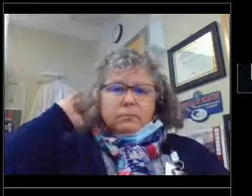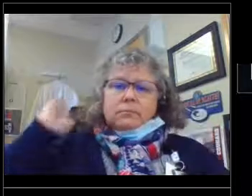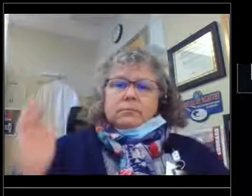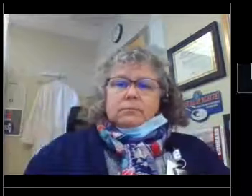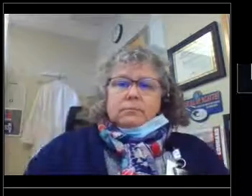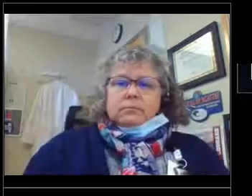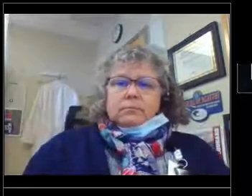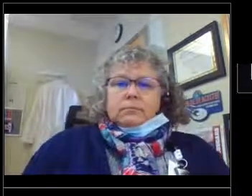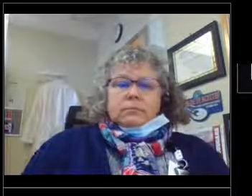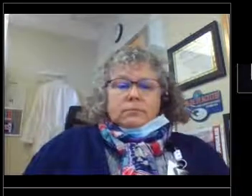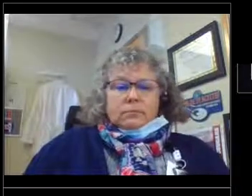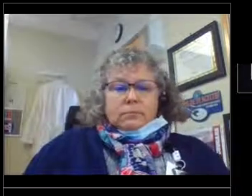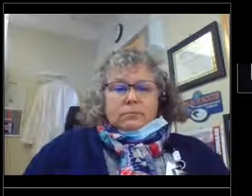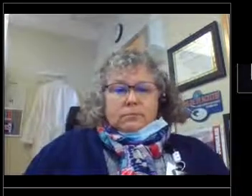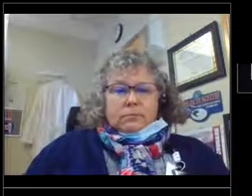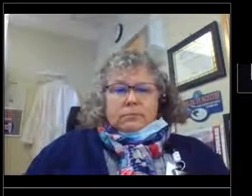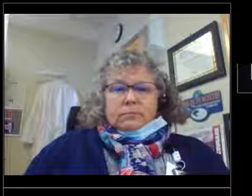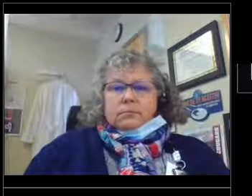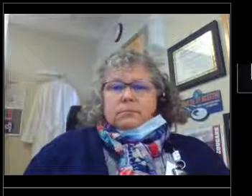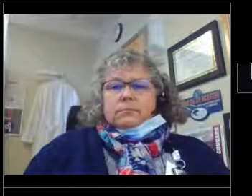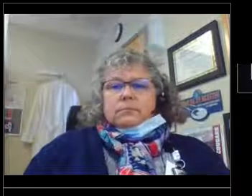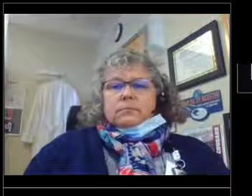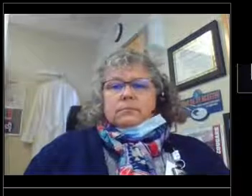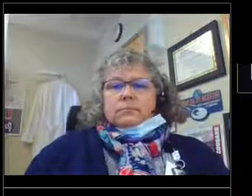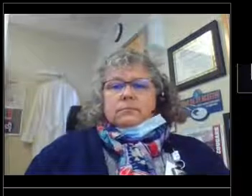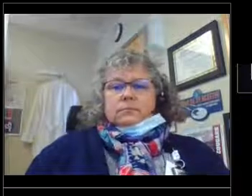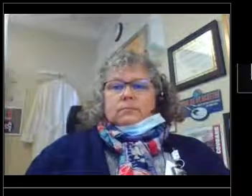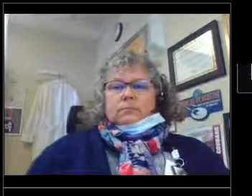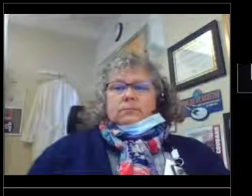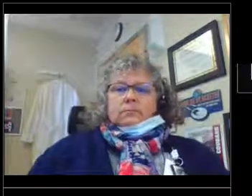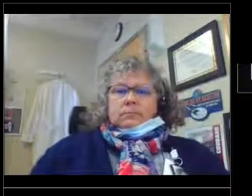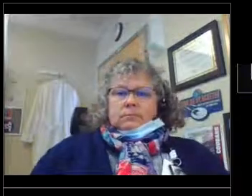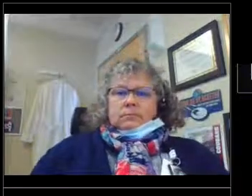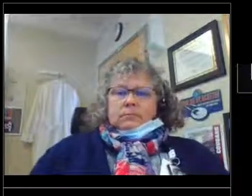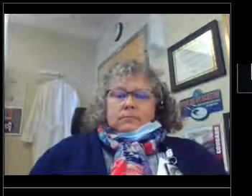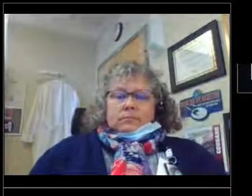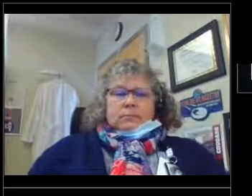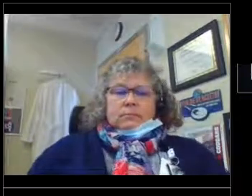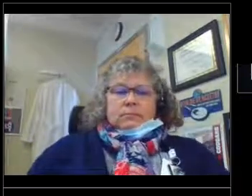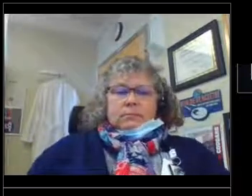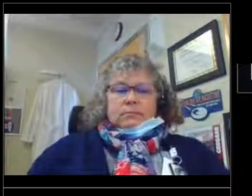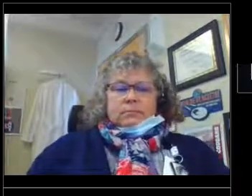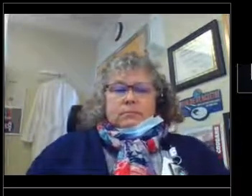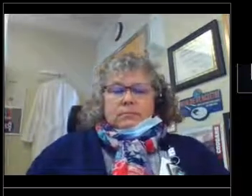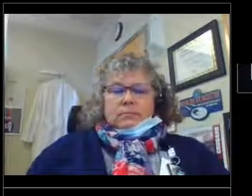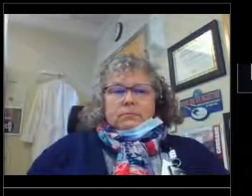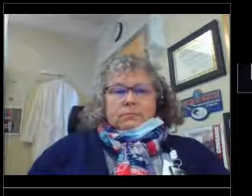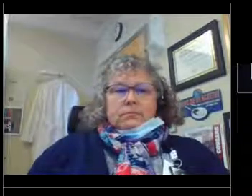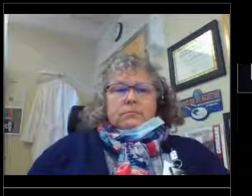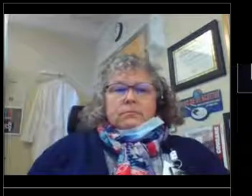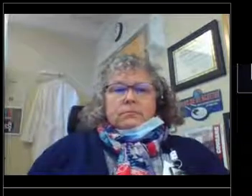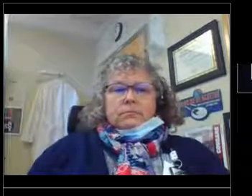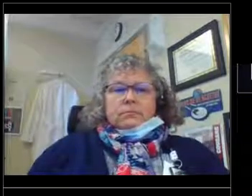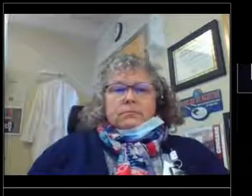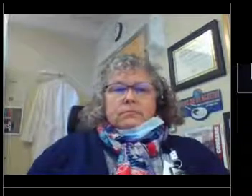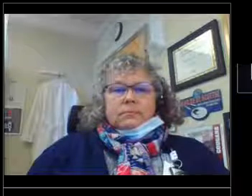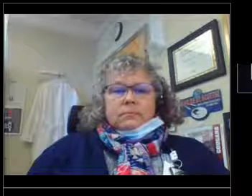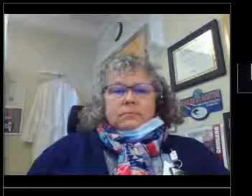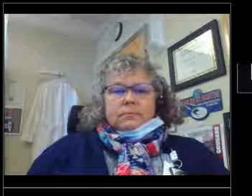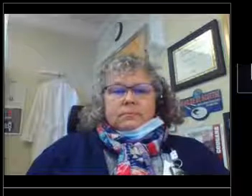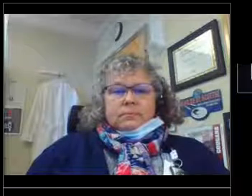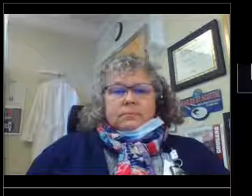the agency, or in this case, the Commission's opinion is as to the meaning of a statute or a rule or an